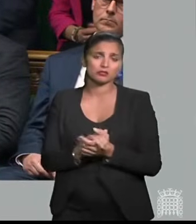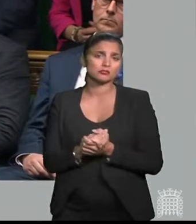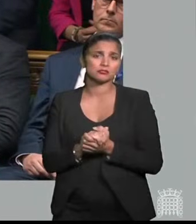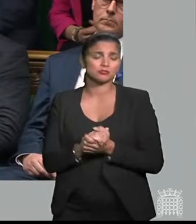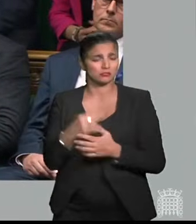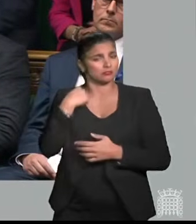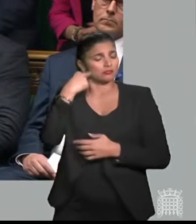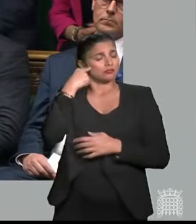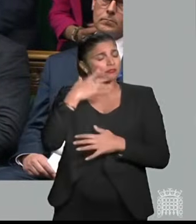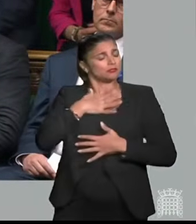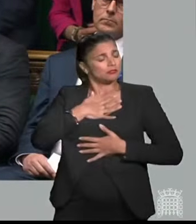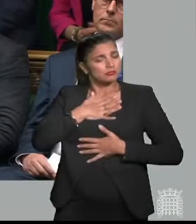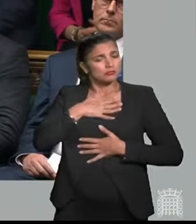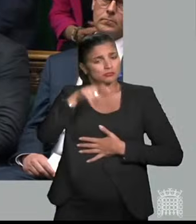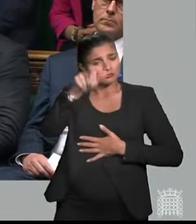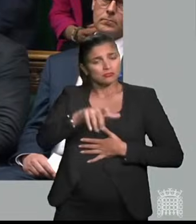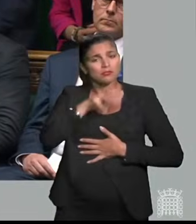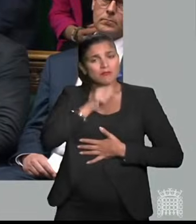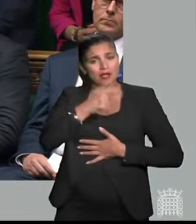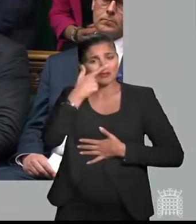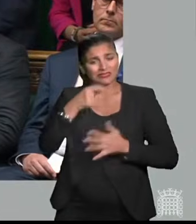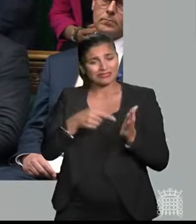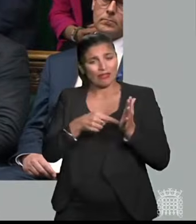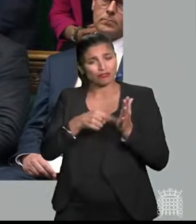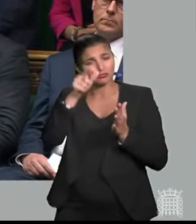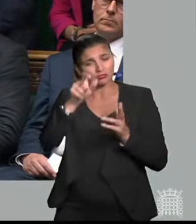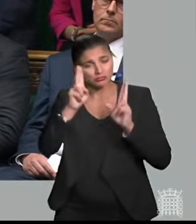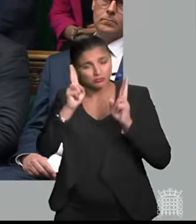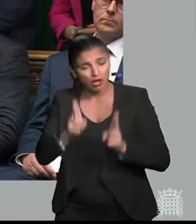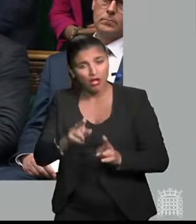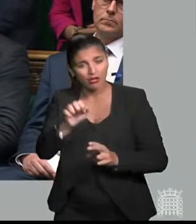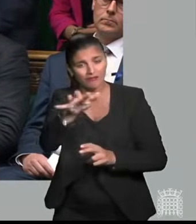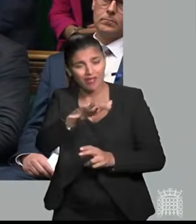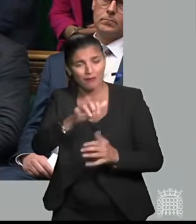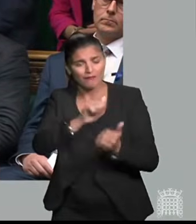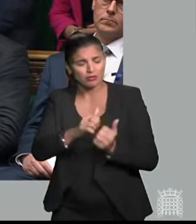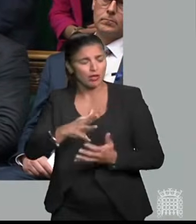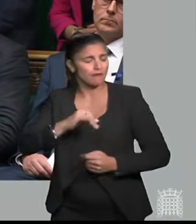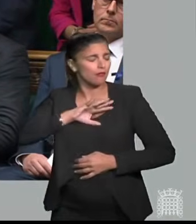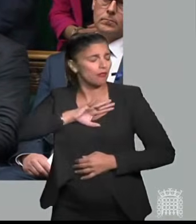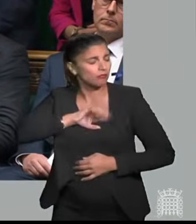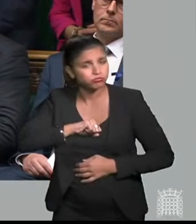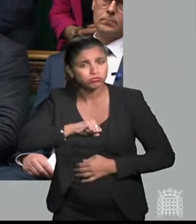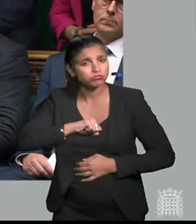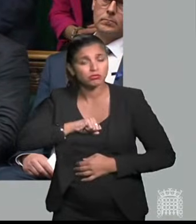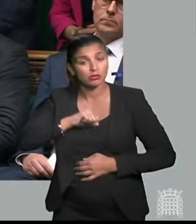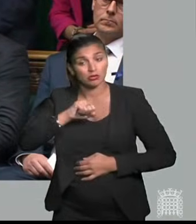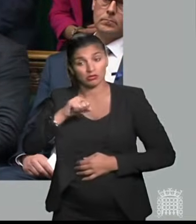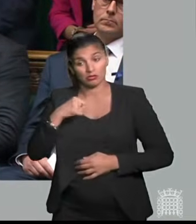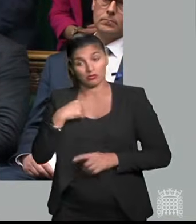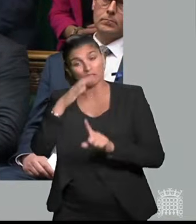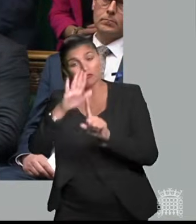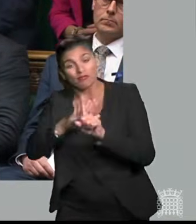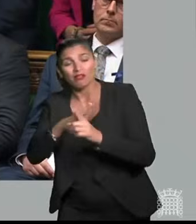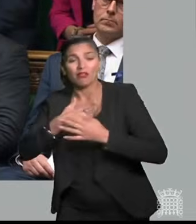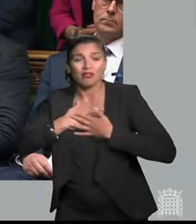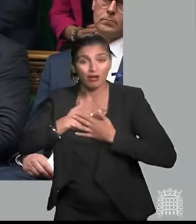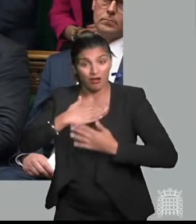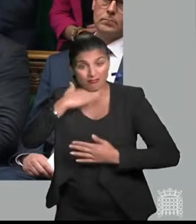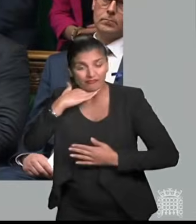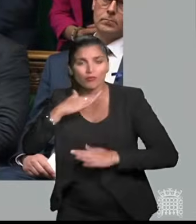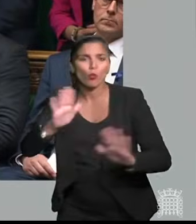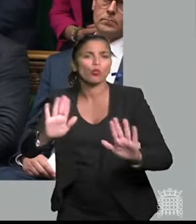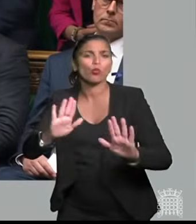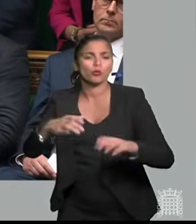crime. However, sympathy is not enough. They deserve action, and I am demanding it. Will the Prime Minister take